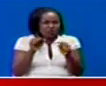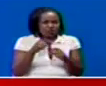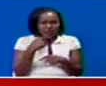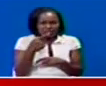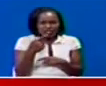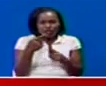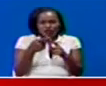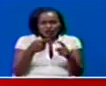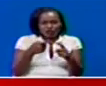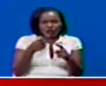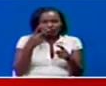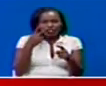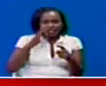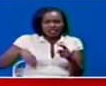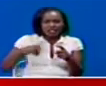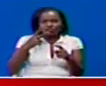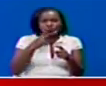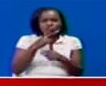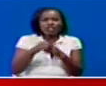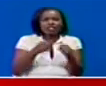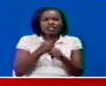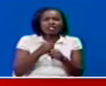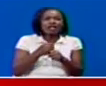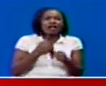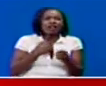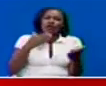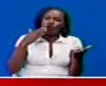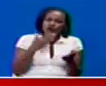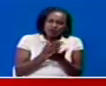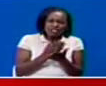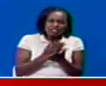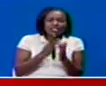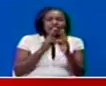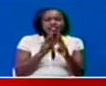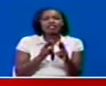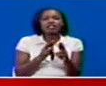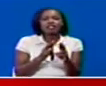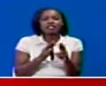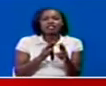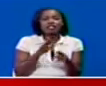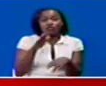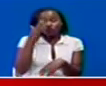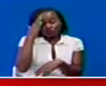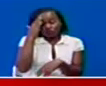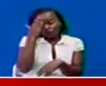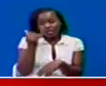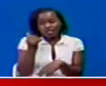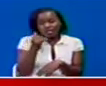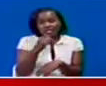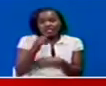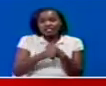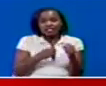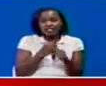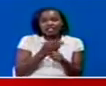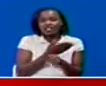last 2 years that they always posted honest and credible results. And you know what? This year, you can see